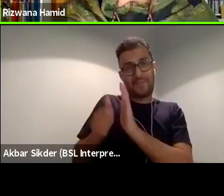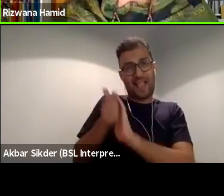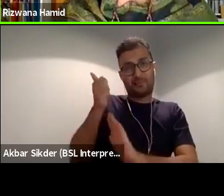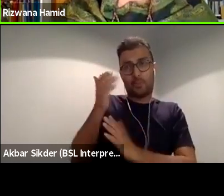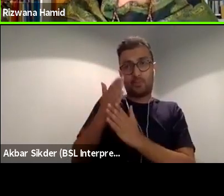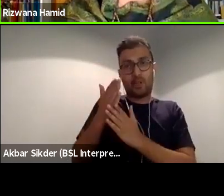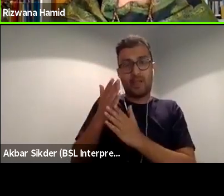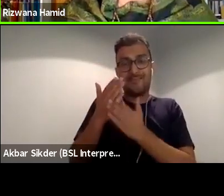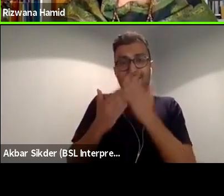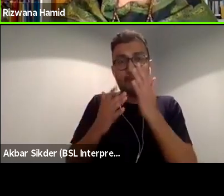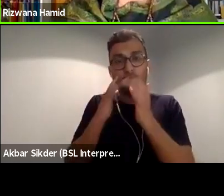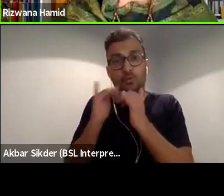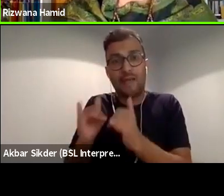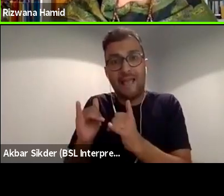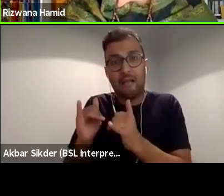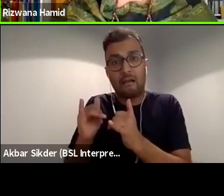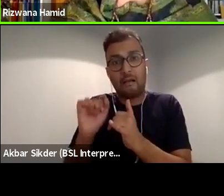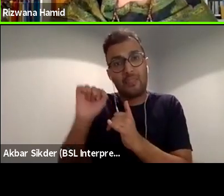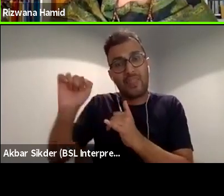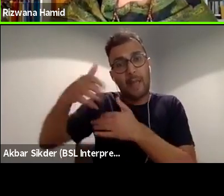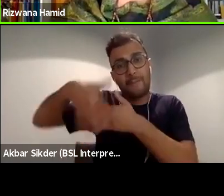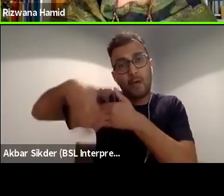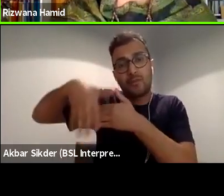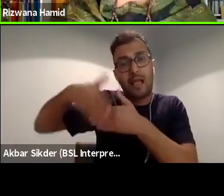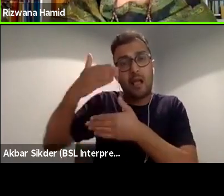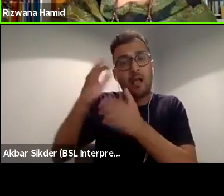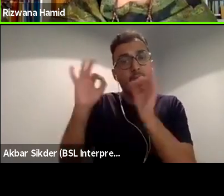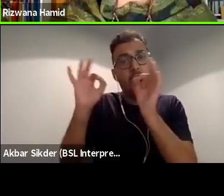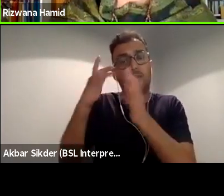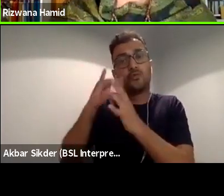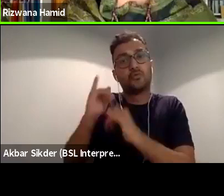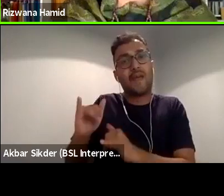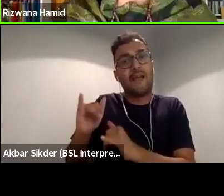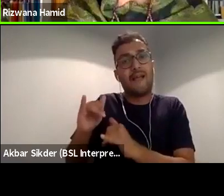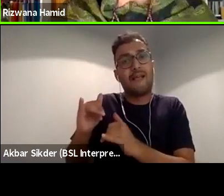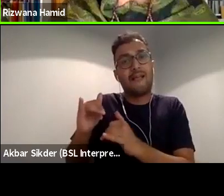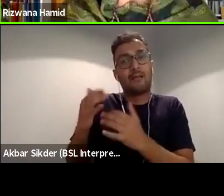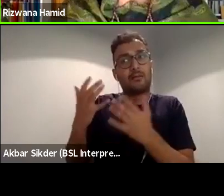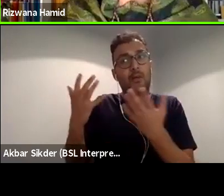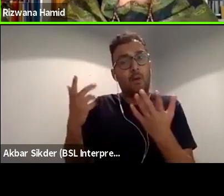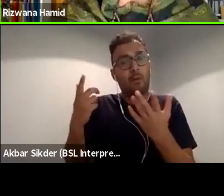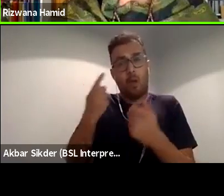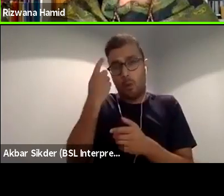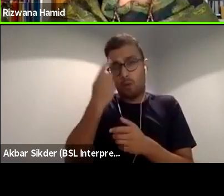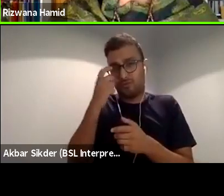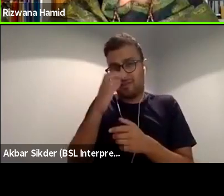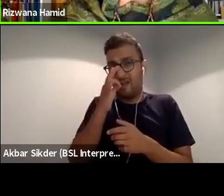are. Faisal, I just wondered whether you could expand on that.